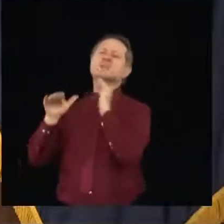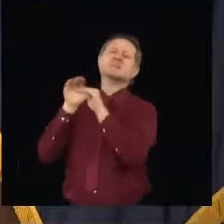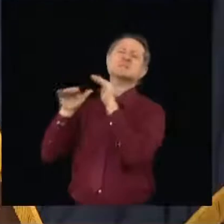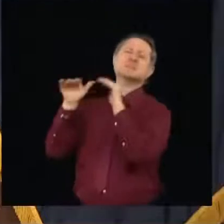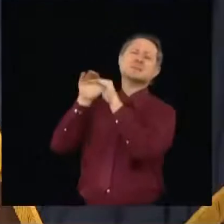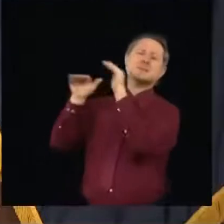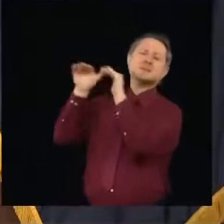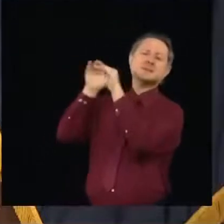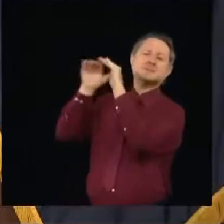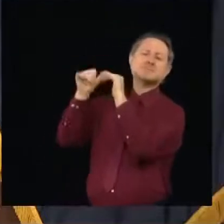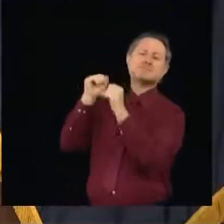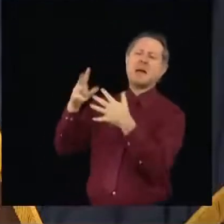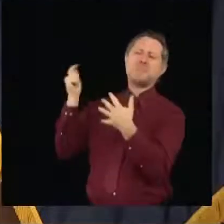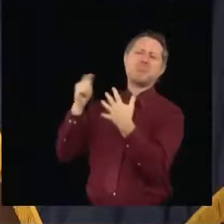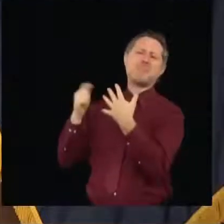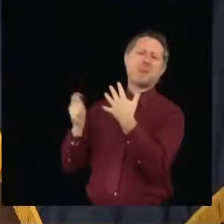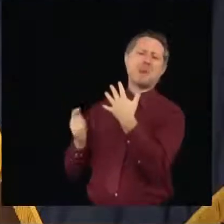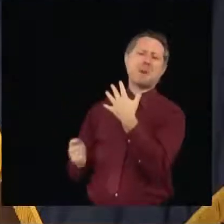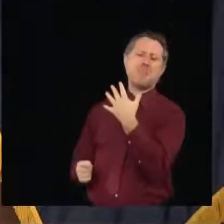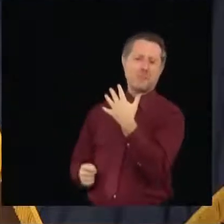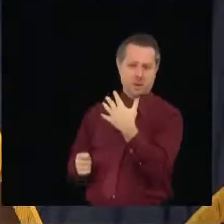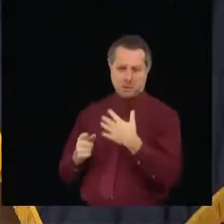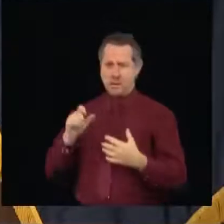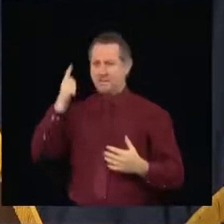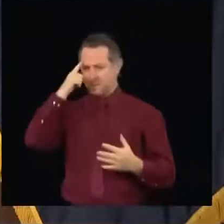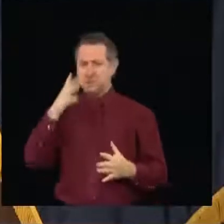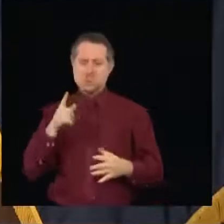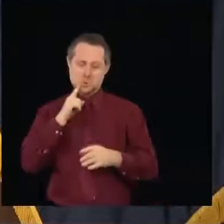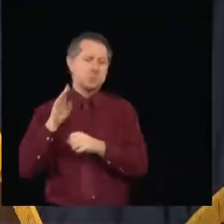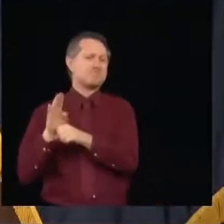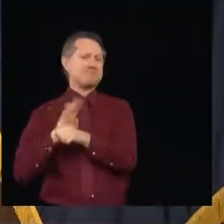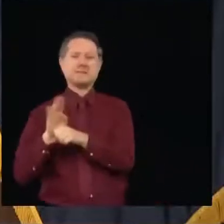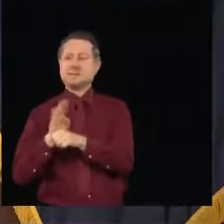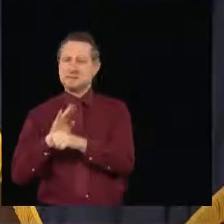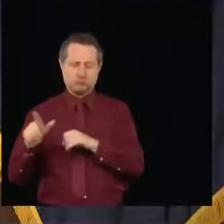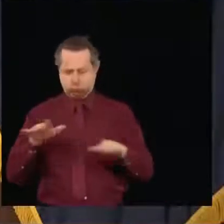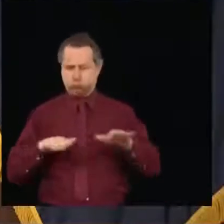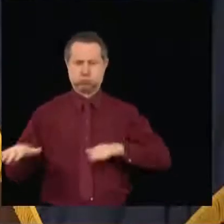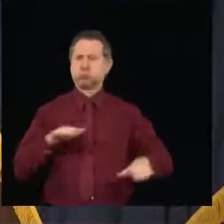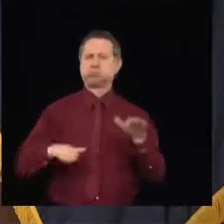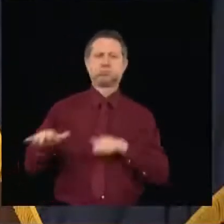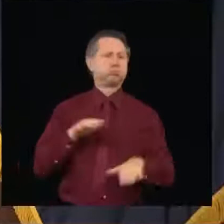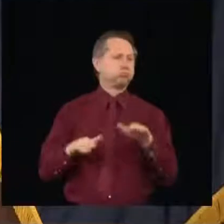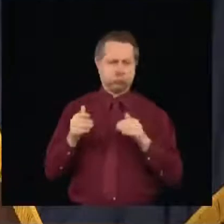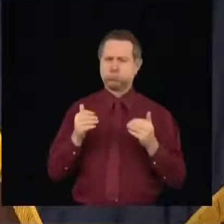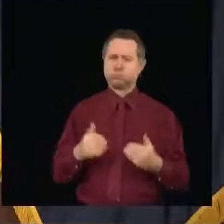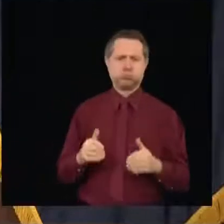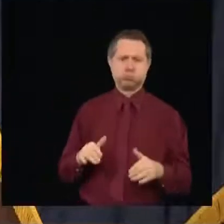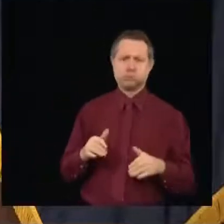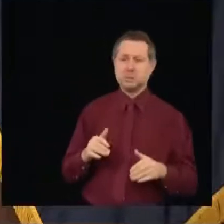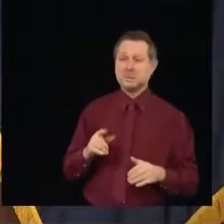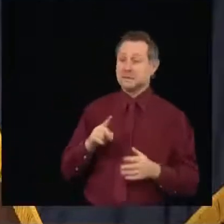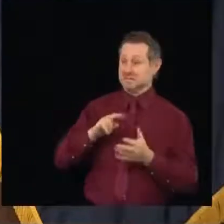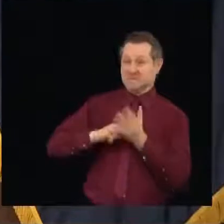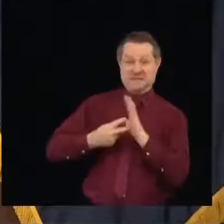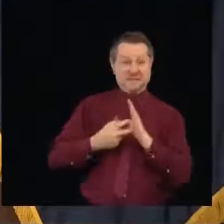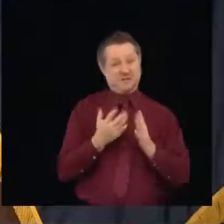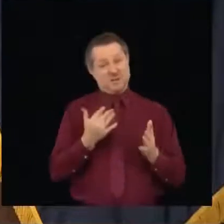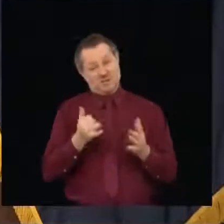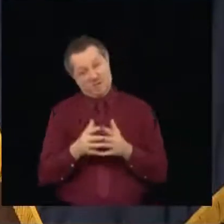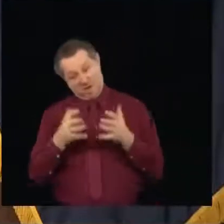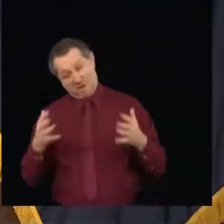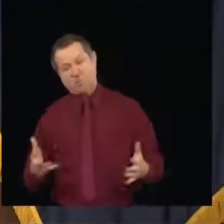need all sorts of help. So their constituency demands are way up. Also,